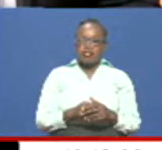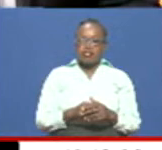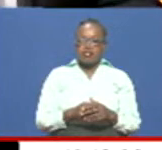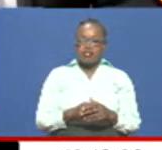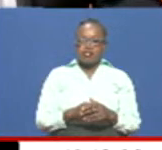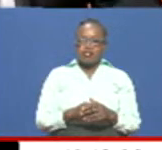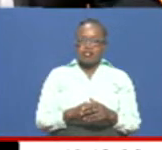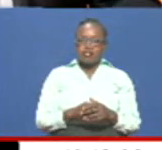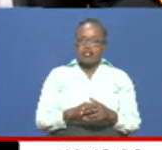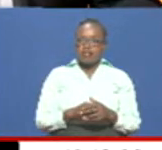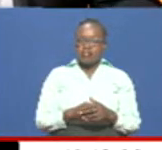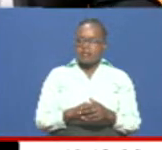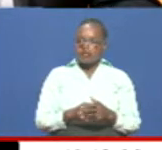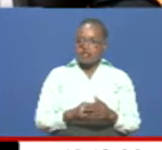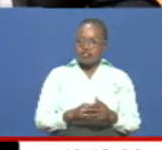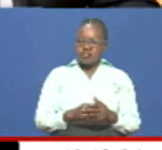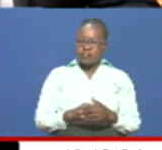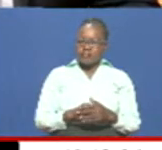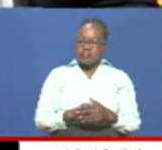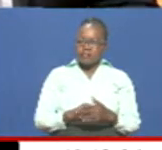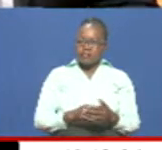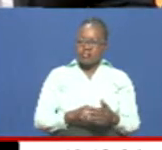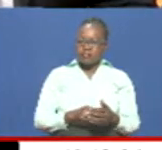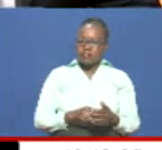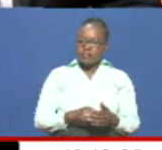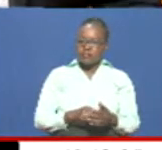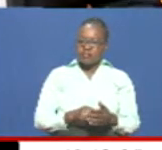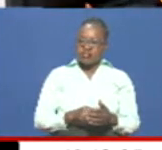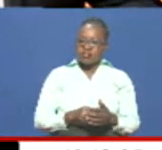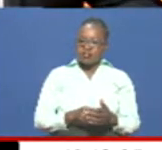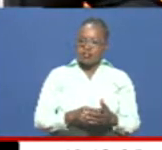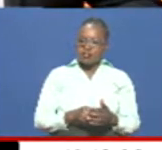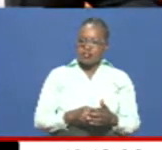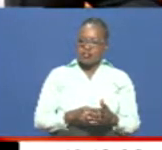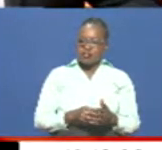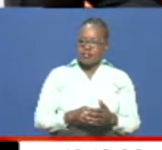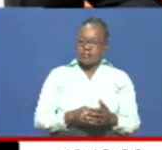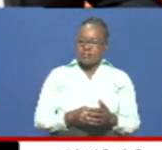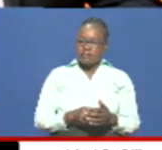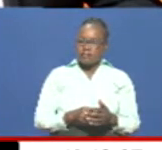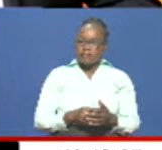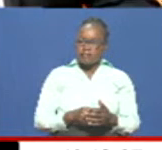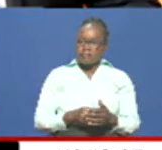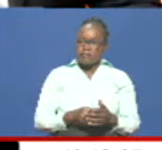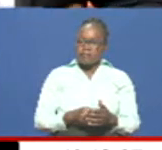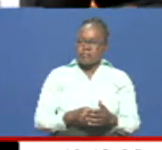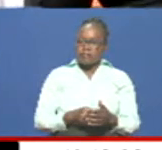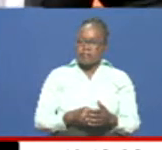latest and, of course, what has been discussed in the meeting. Alan, kindly.